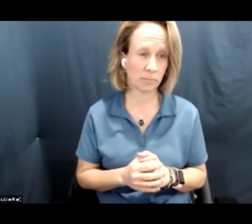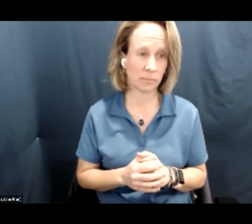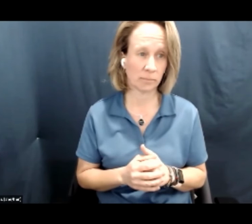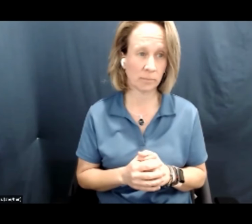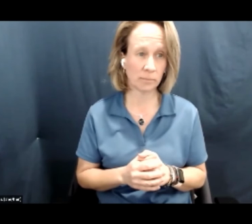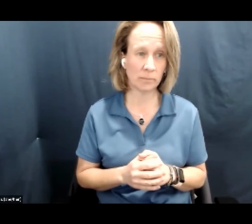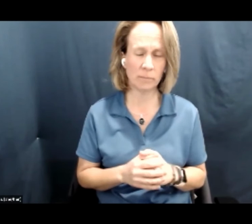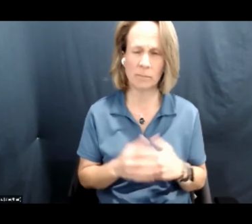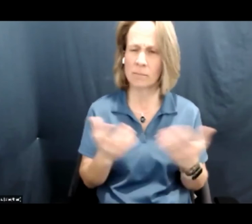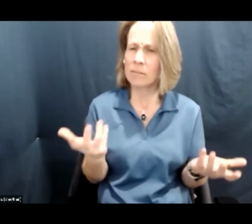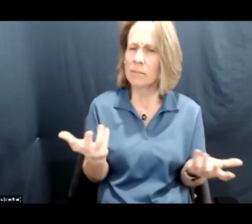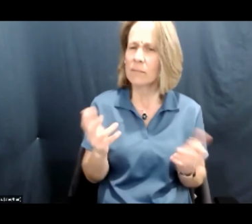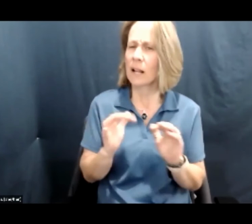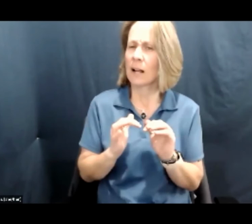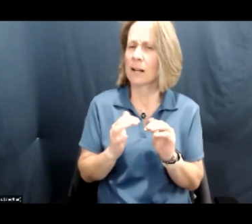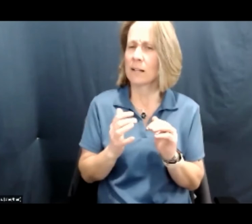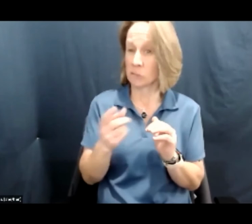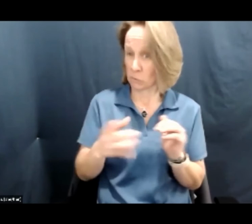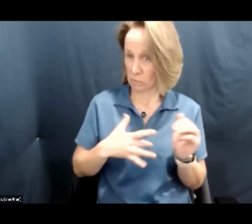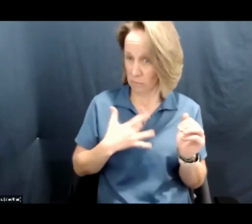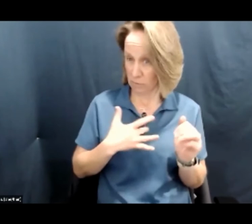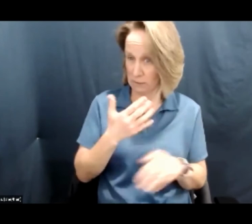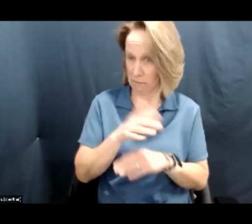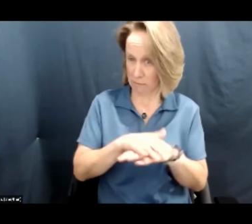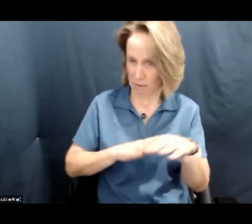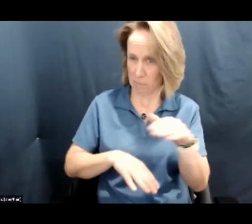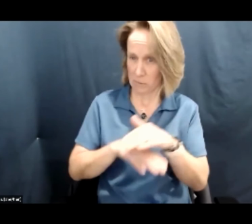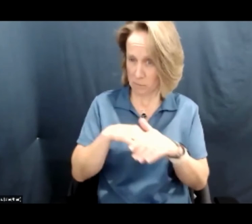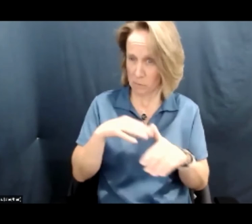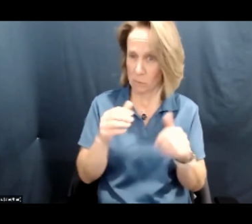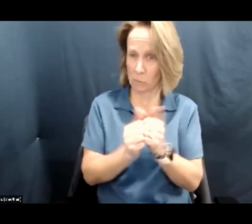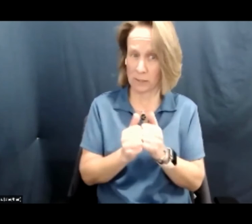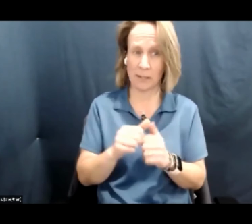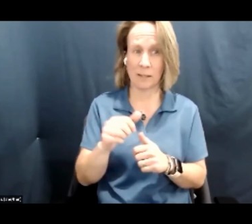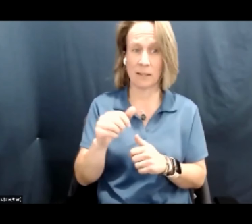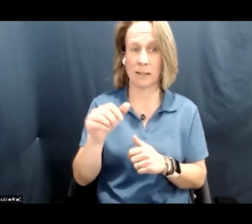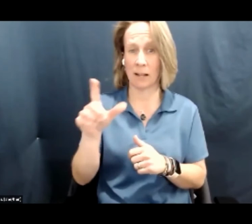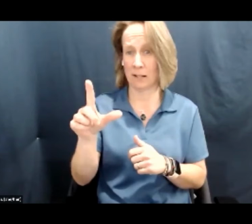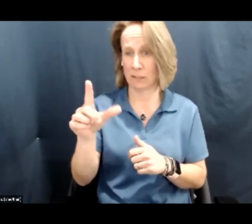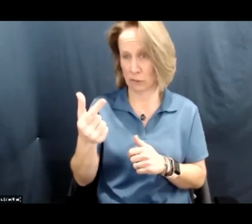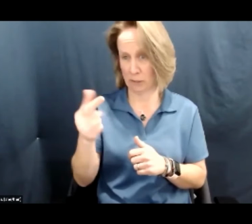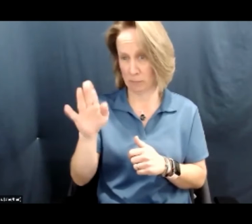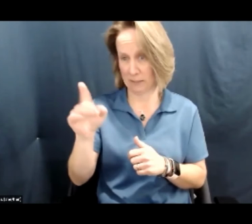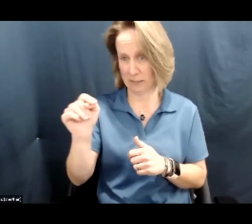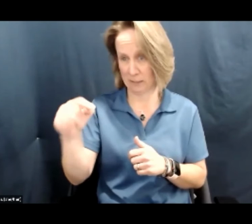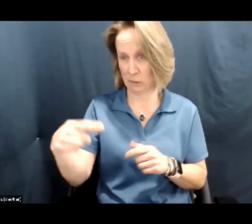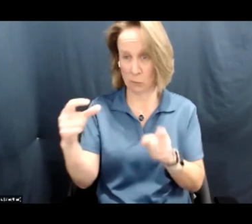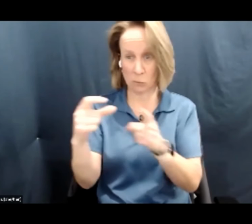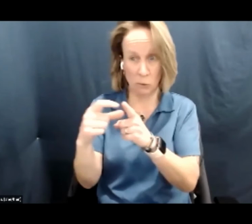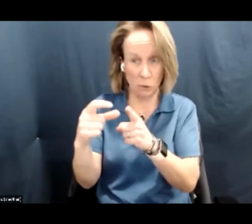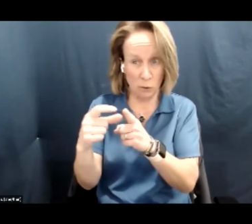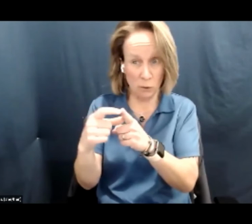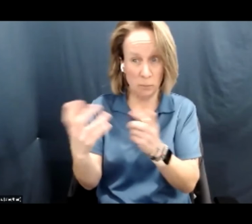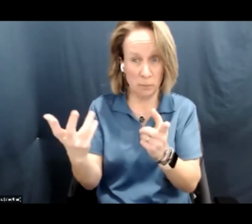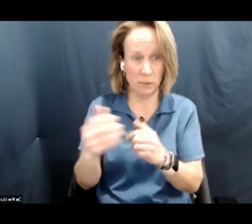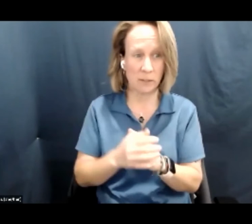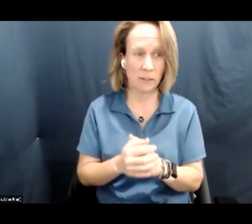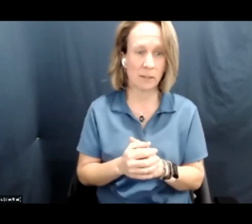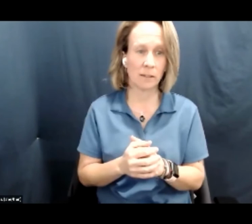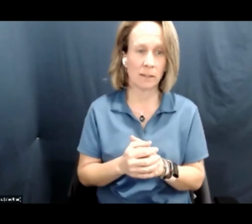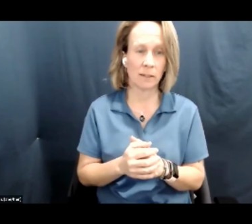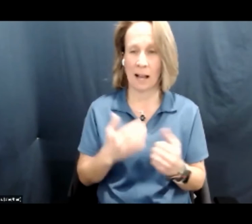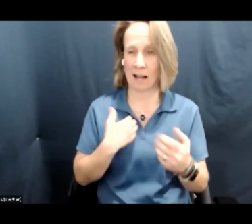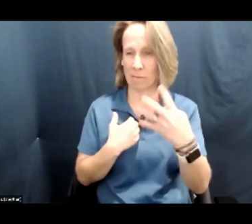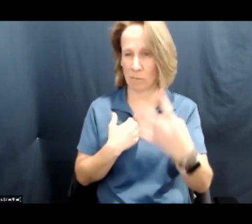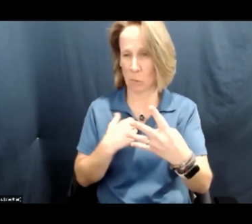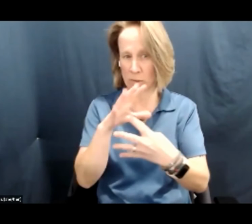How comfortable do you feel with LGBTQ terms? And so there's 4 options: very comfortable, somewhat